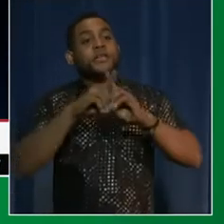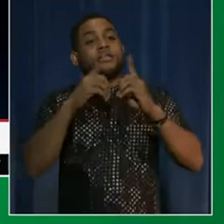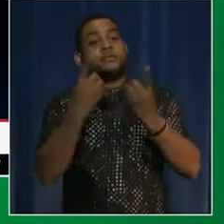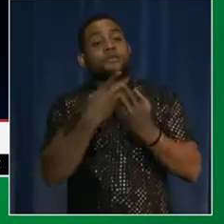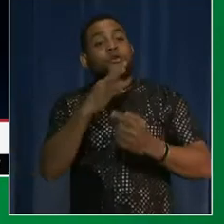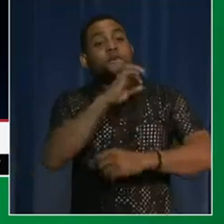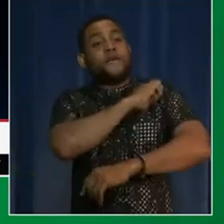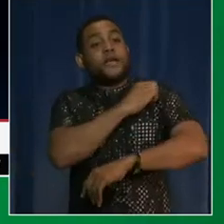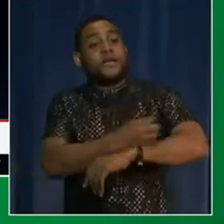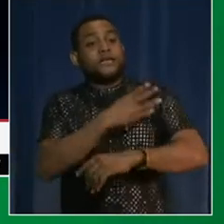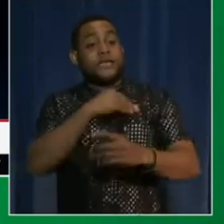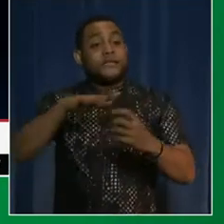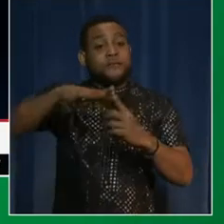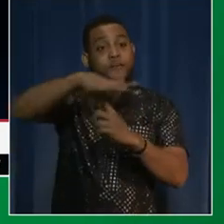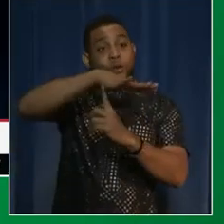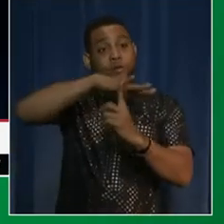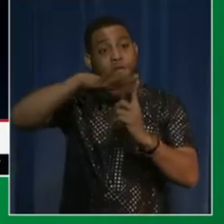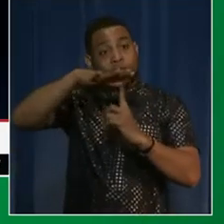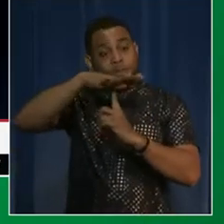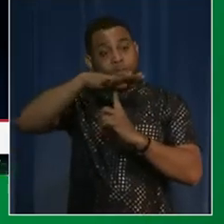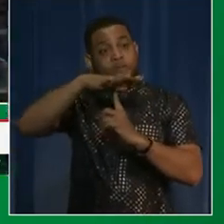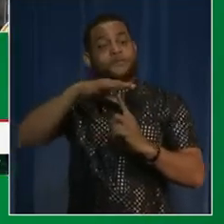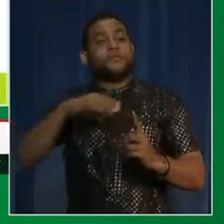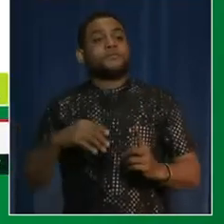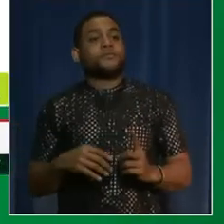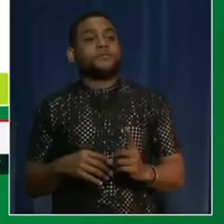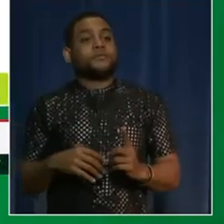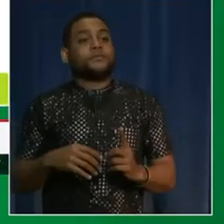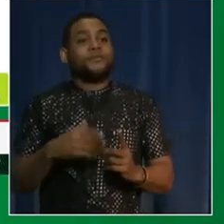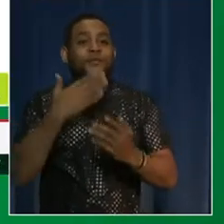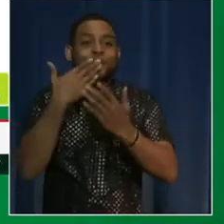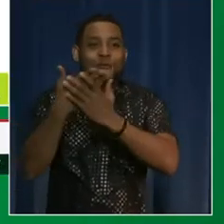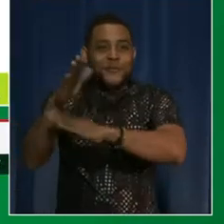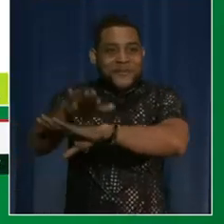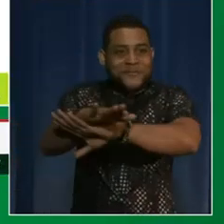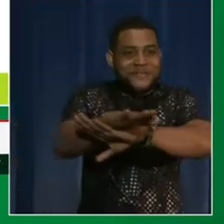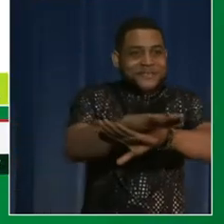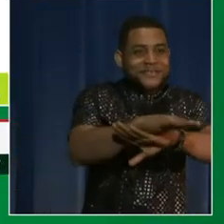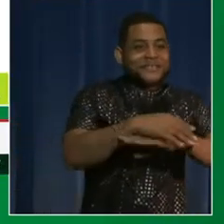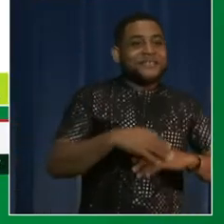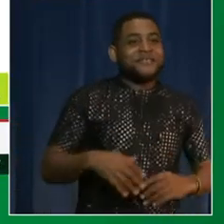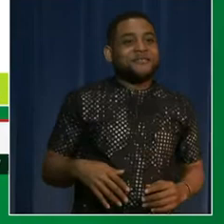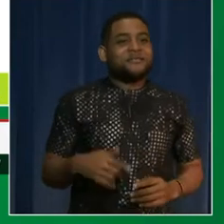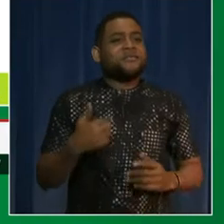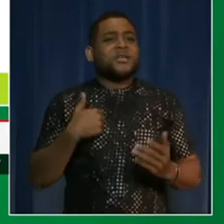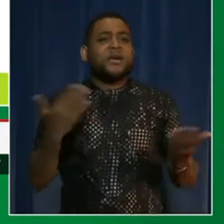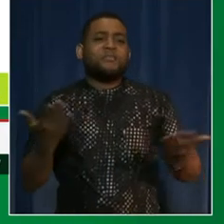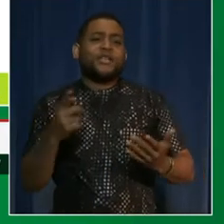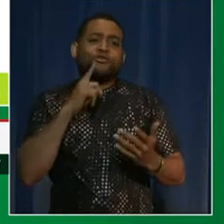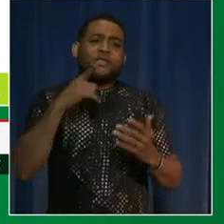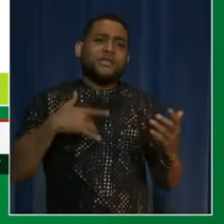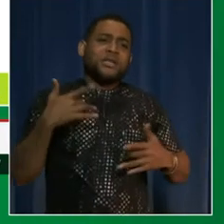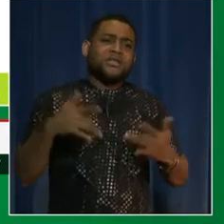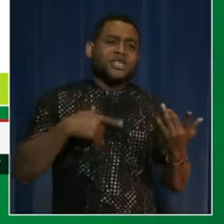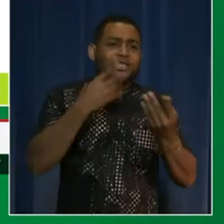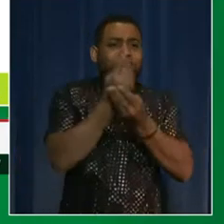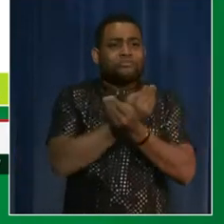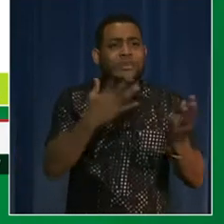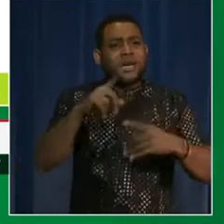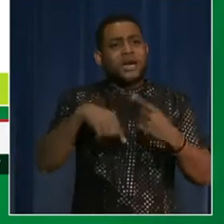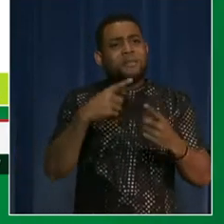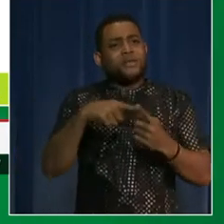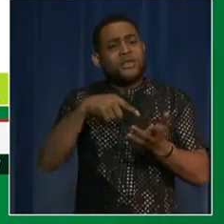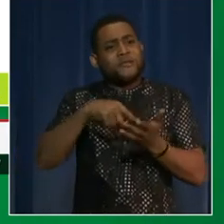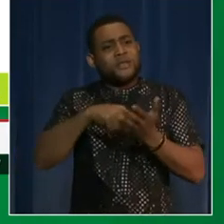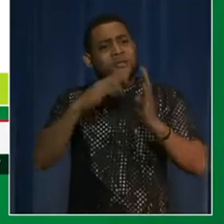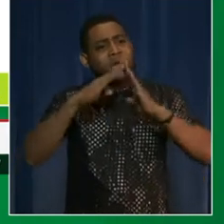Hi, everyone. Good morning. Almost afternoon, I guess. So I'm here, I'm really excited to be here today to tell you about the Affordable Housing